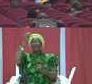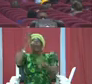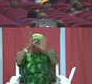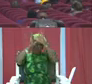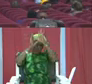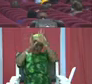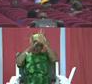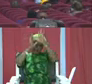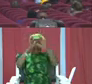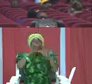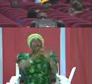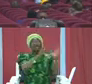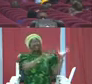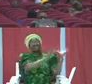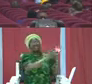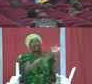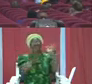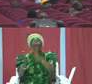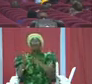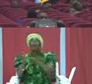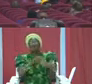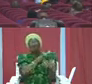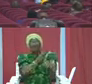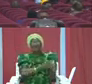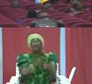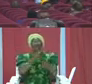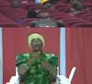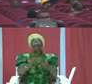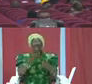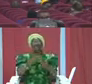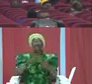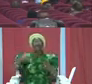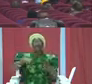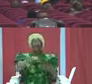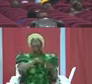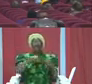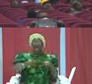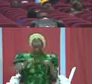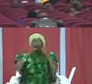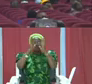In Jesus' mighty name we have prayed.